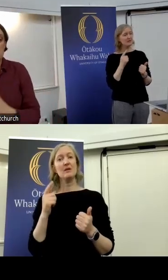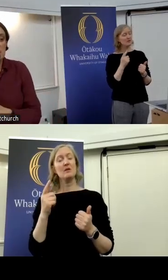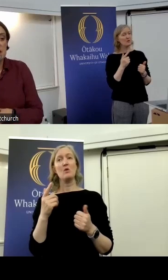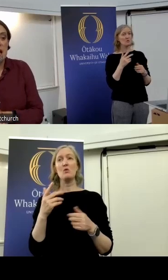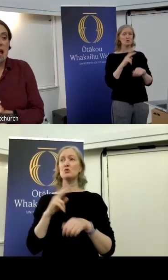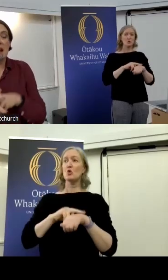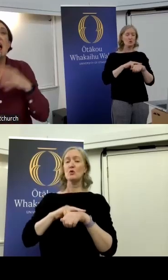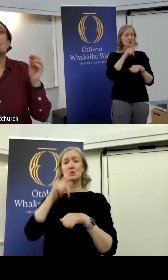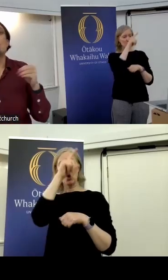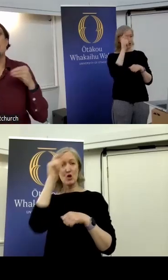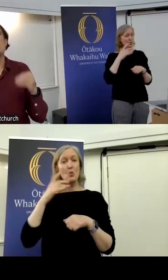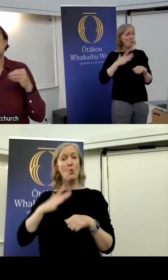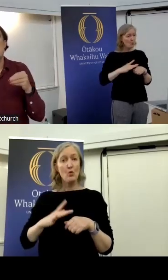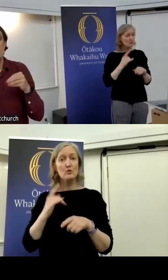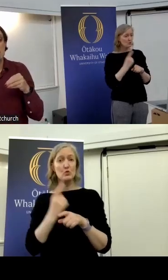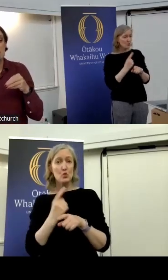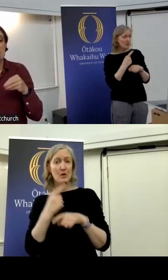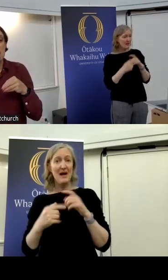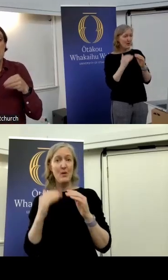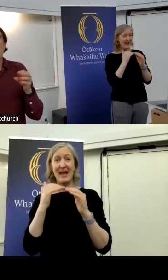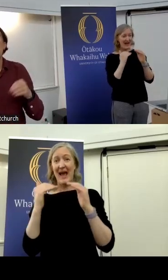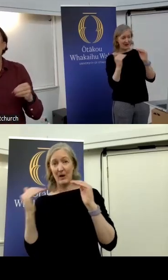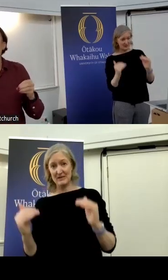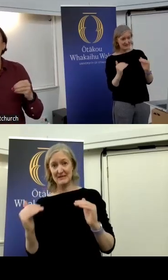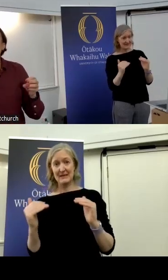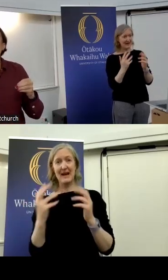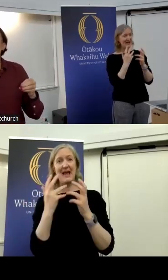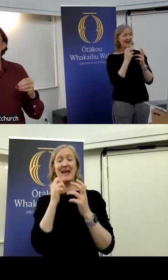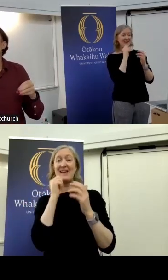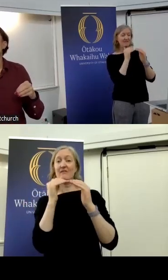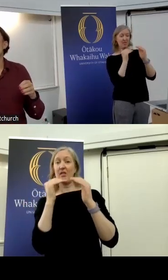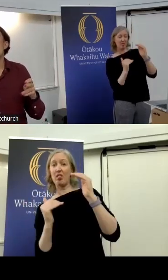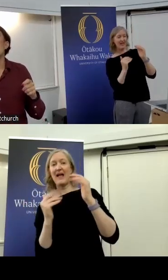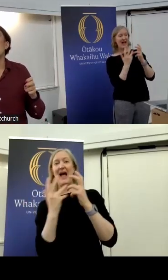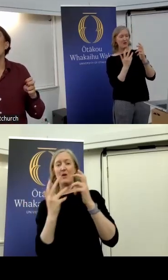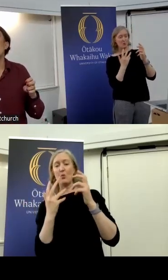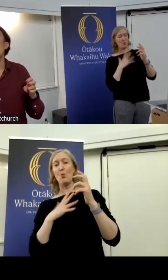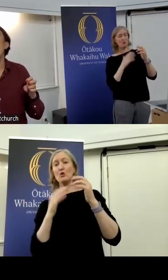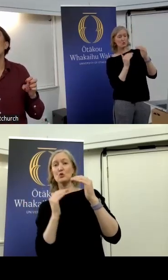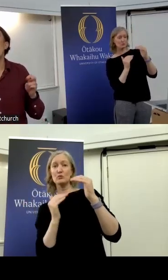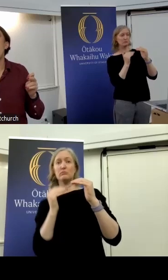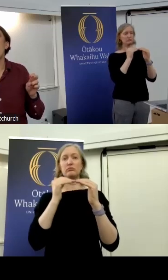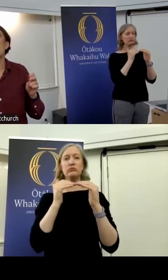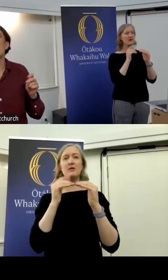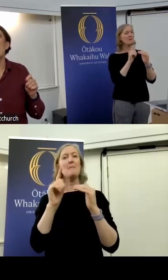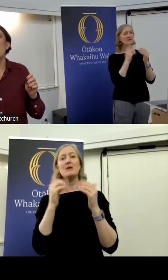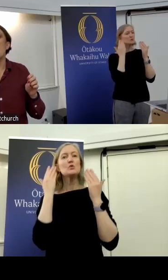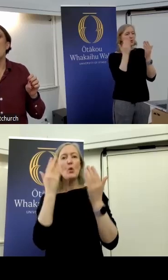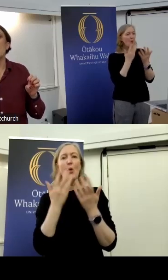about equity and how to address inequities, but often people get stuck on the